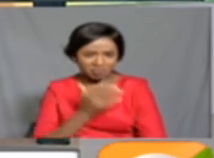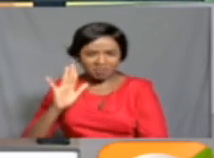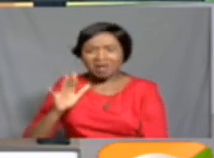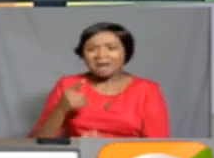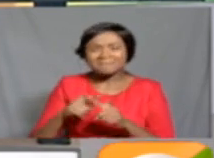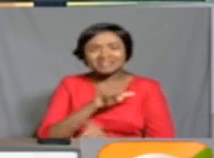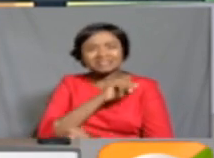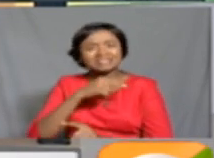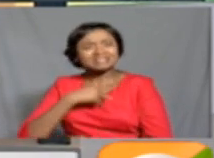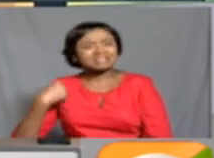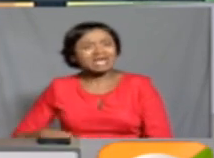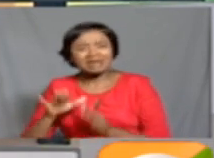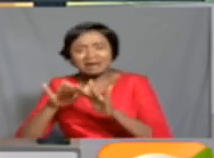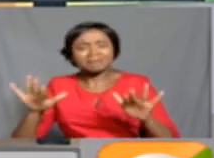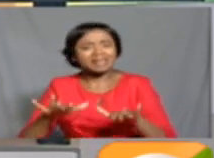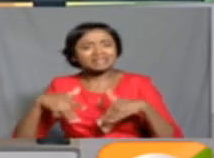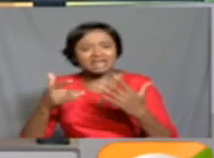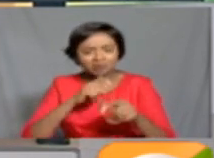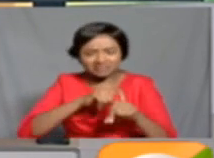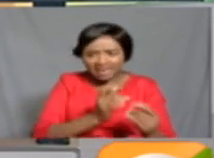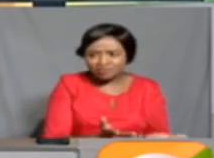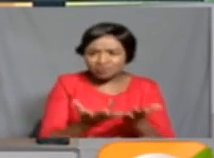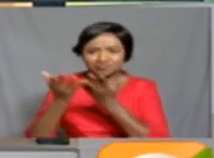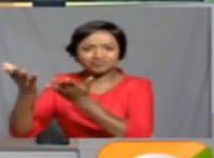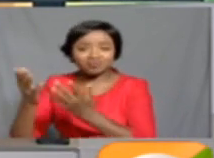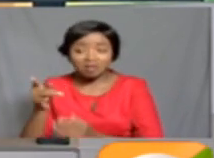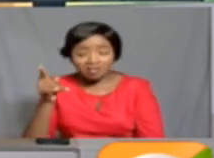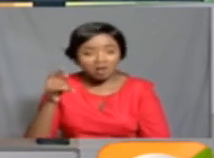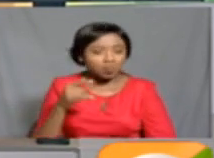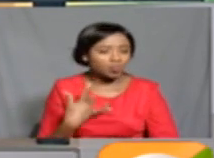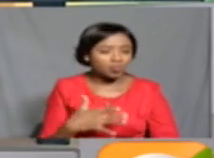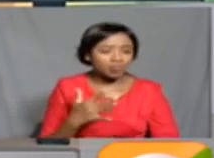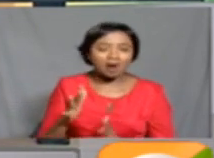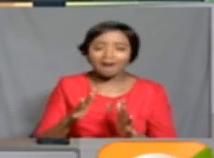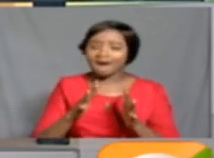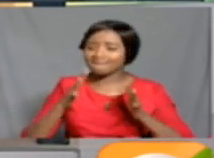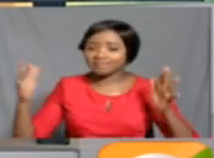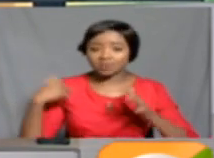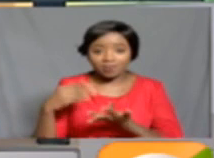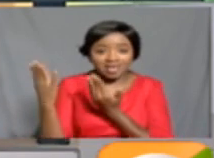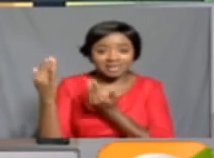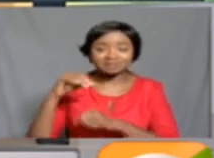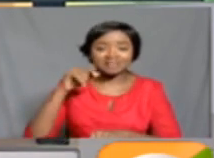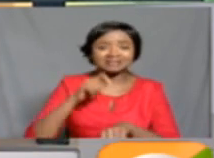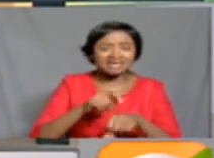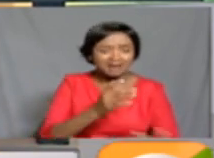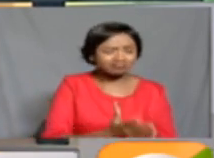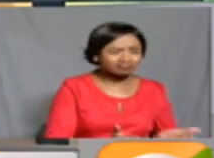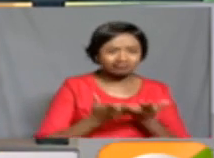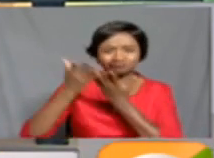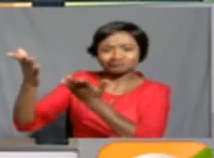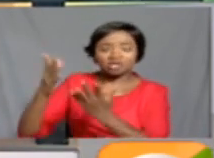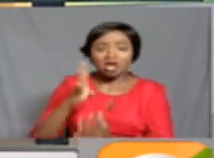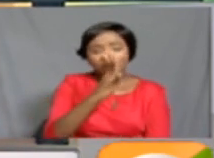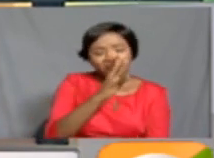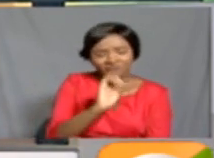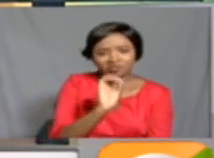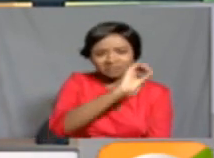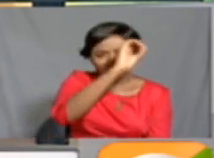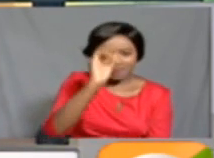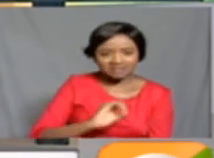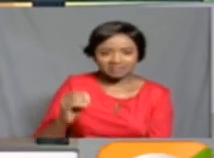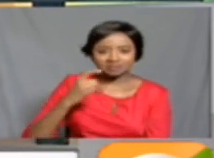China that we are taking a look at? Well, it's quite big. We're expecting to export about 40% of